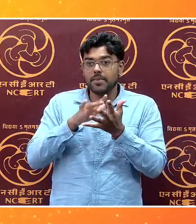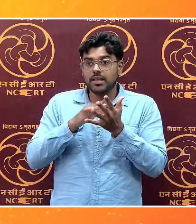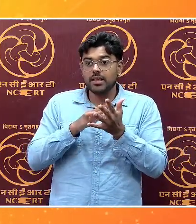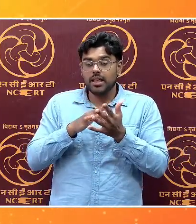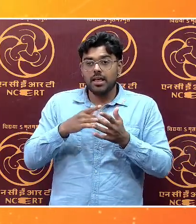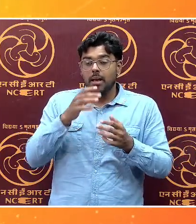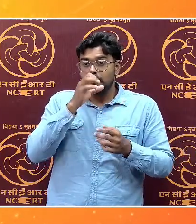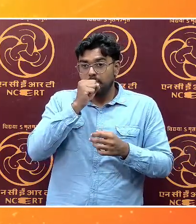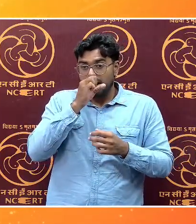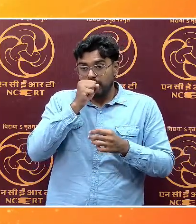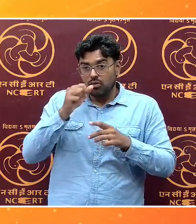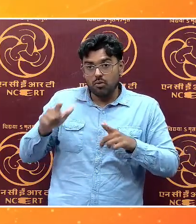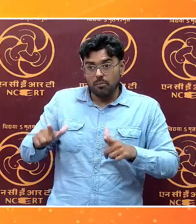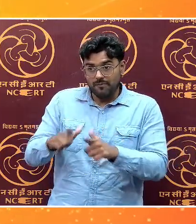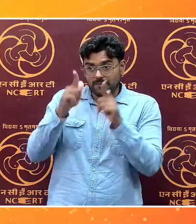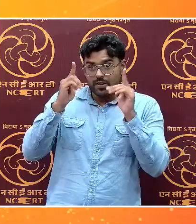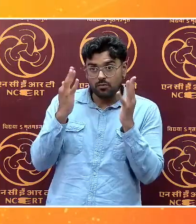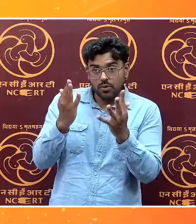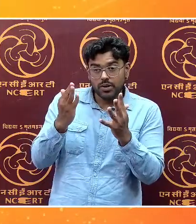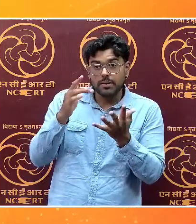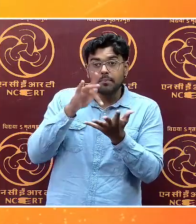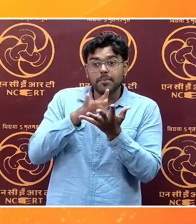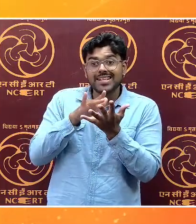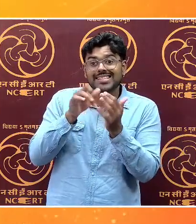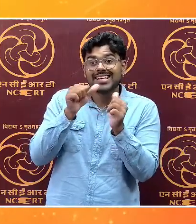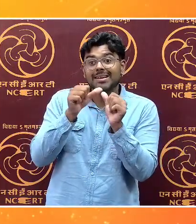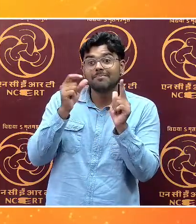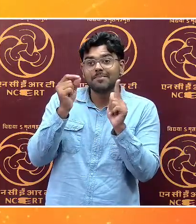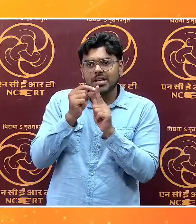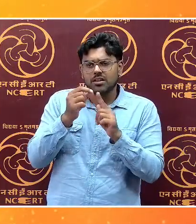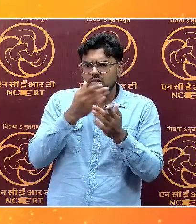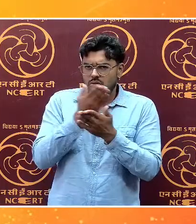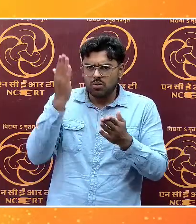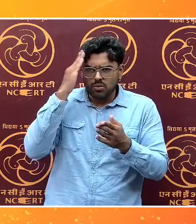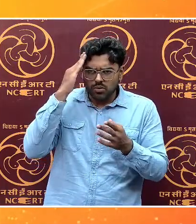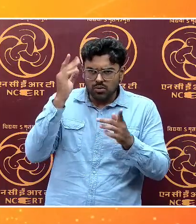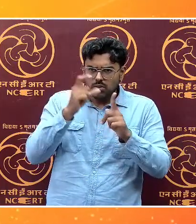forest in Andhra Pradesh. Do you know what is a delta?